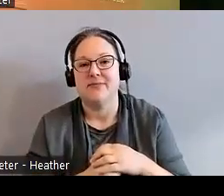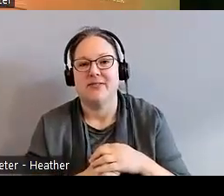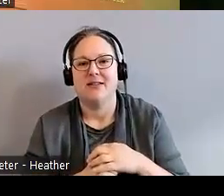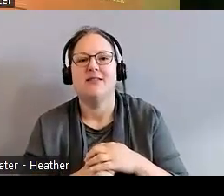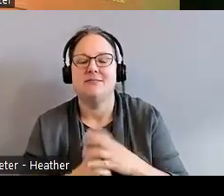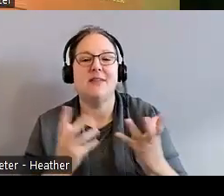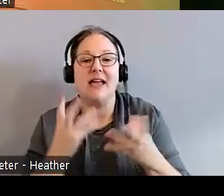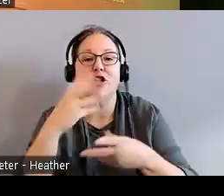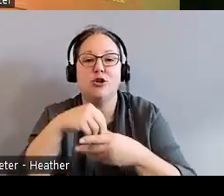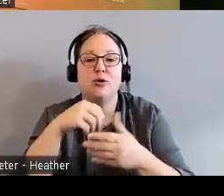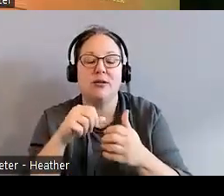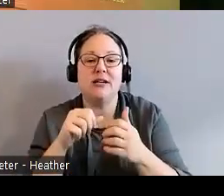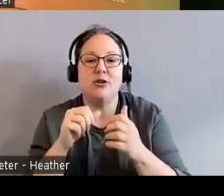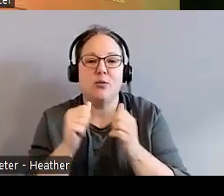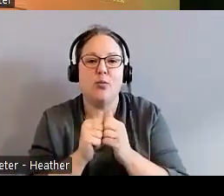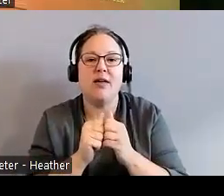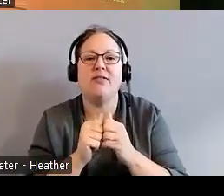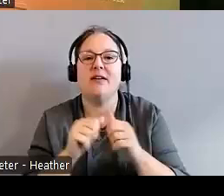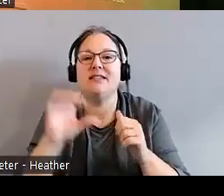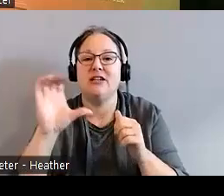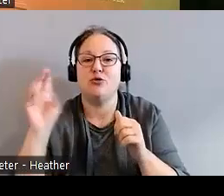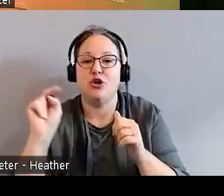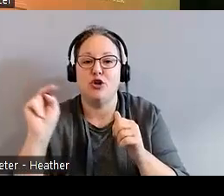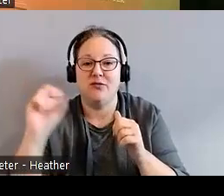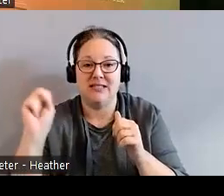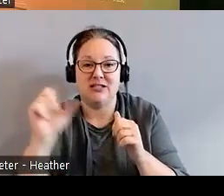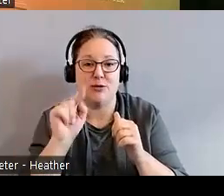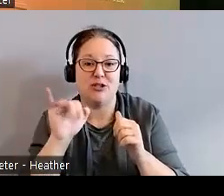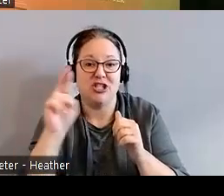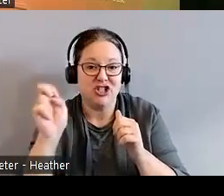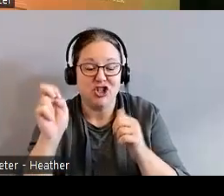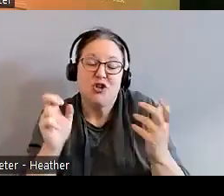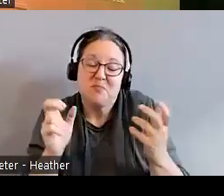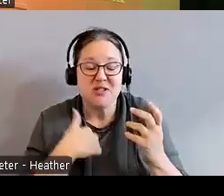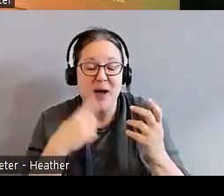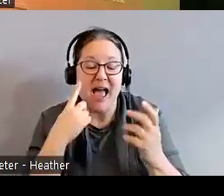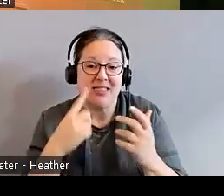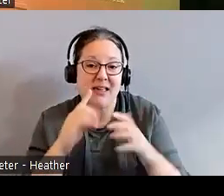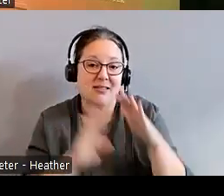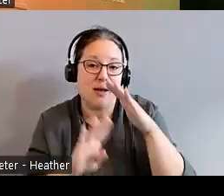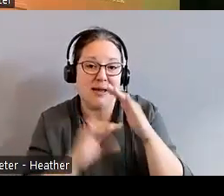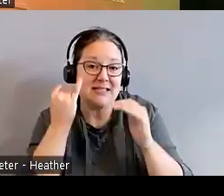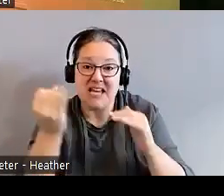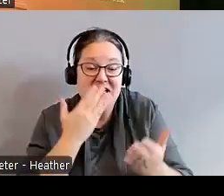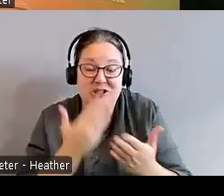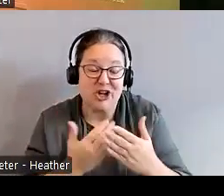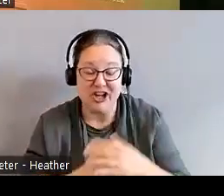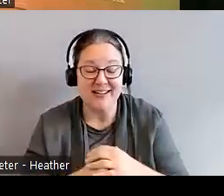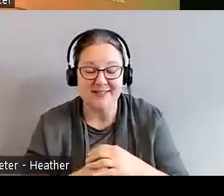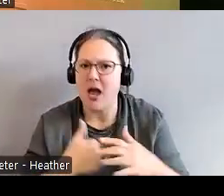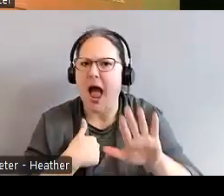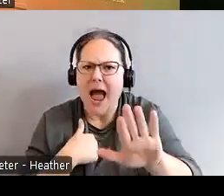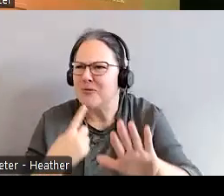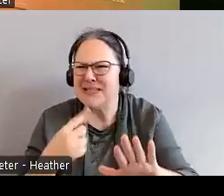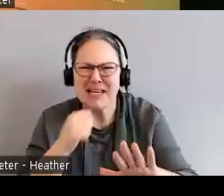the retinal, central nervous system tissue. So I think the basic idea is good. I wouldn't give up on the